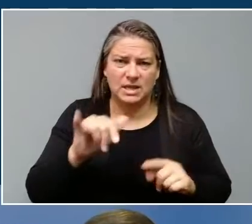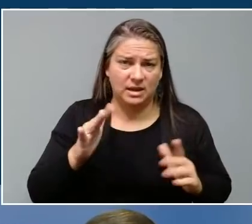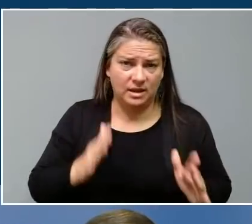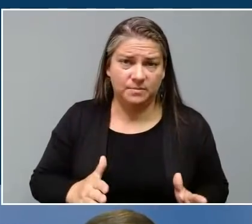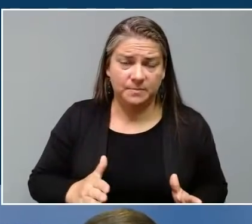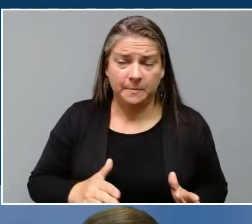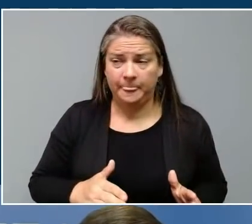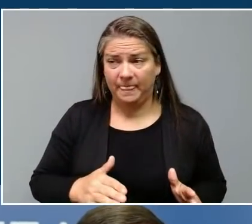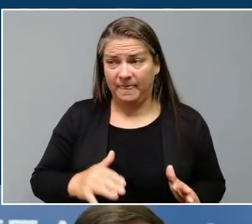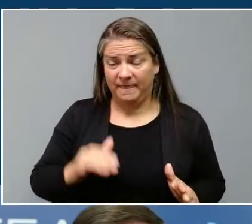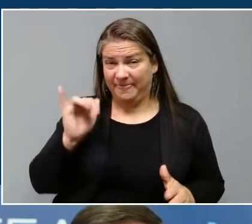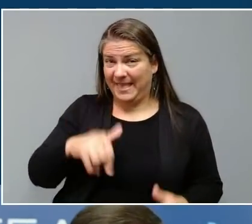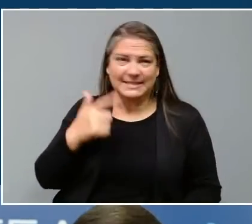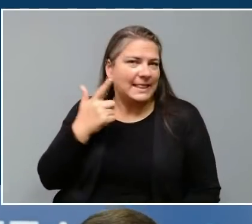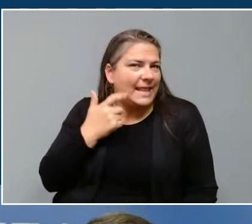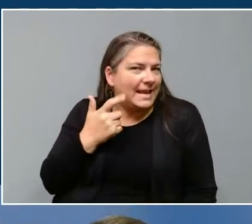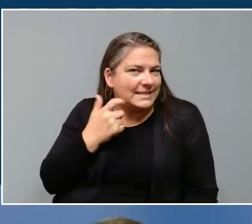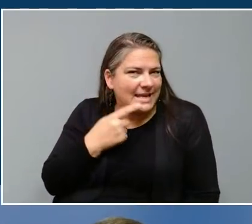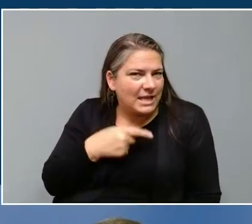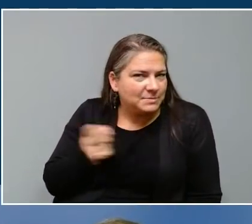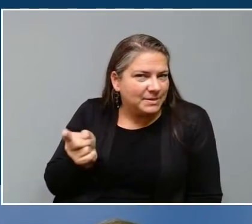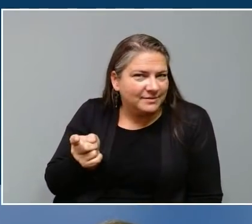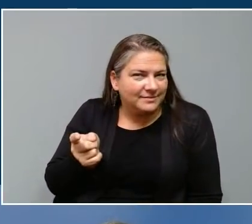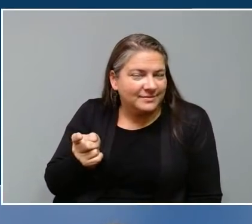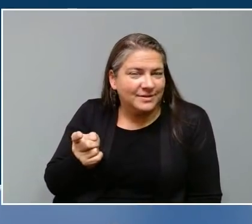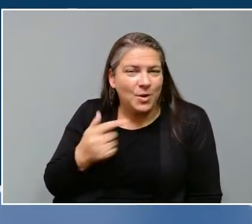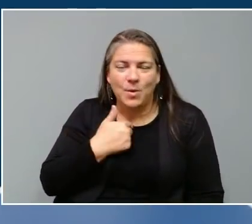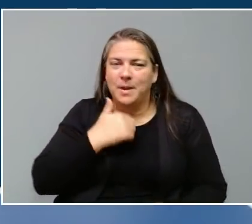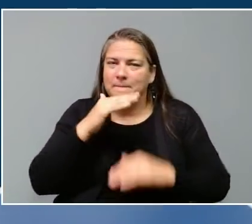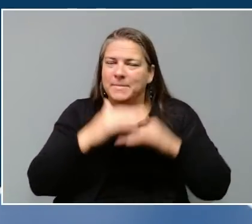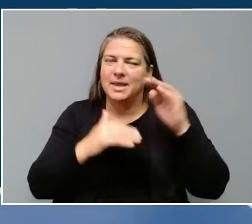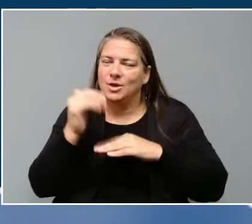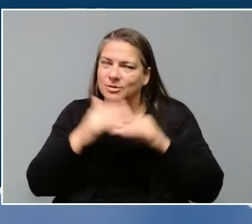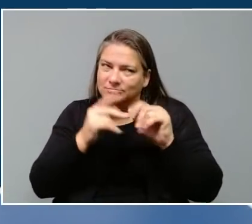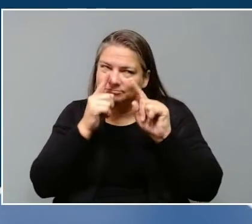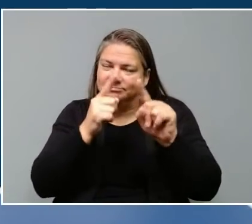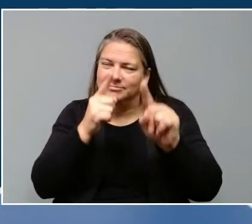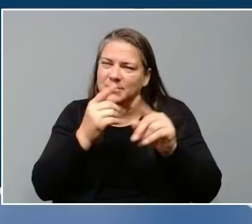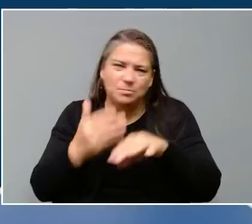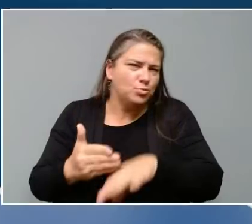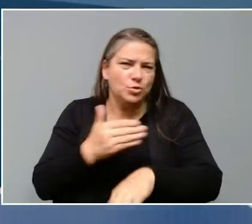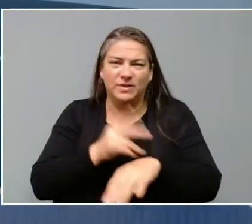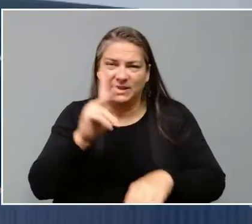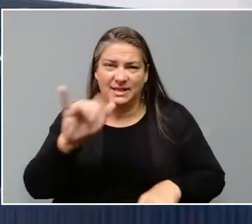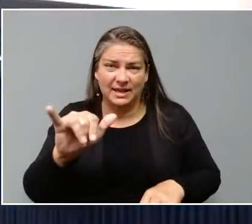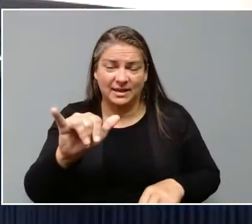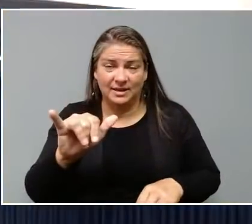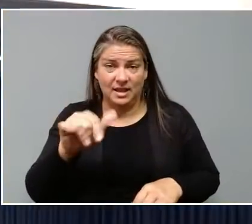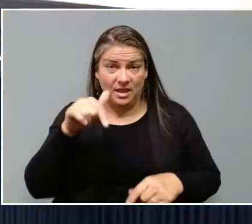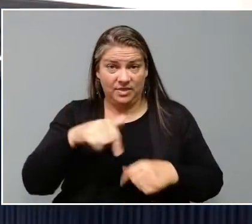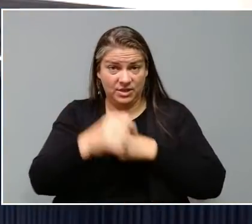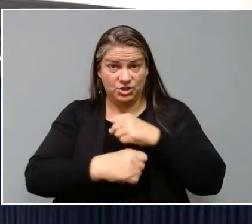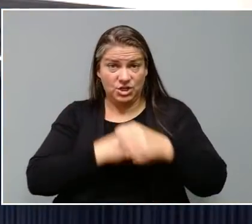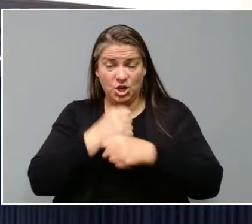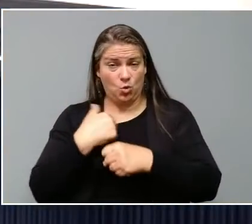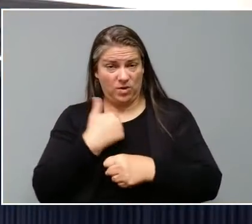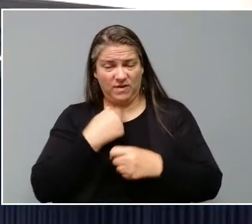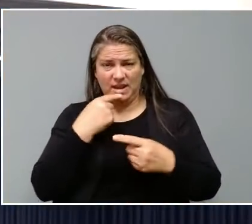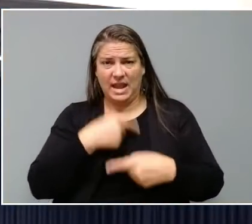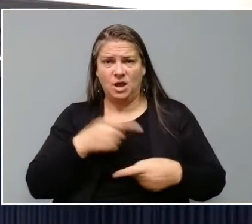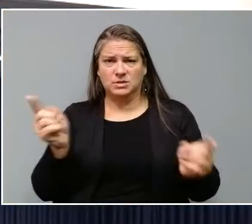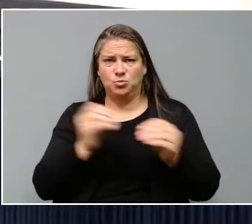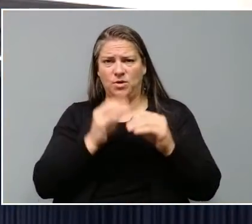the latest announcements as we build towards a better Kentucky. Thus far, this year, we've announced more than